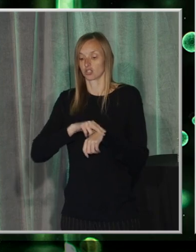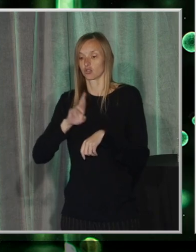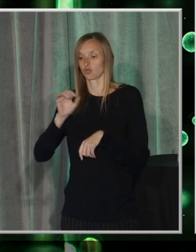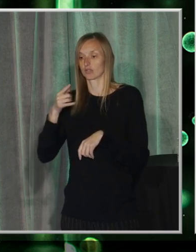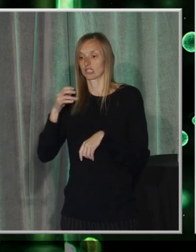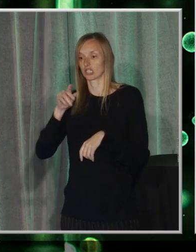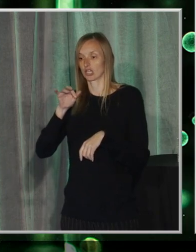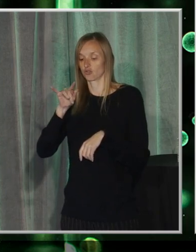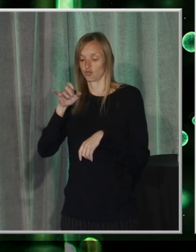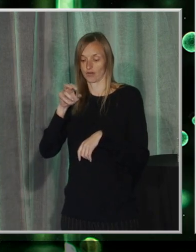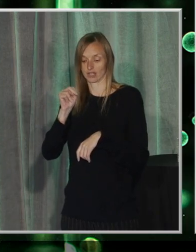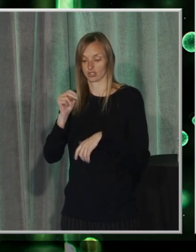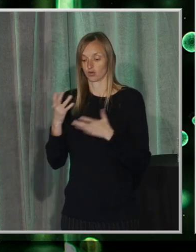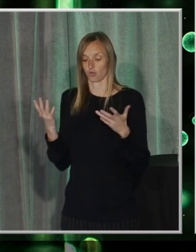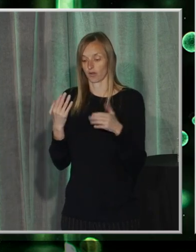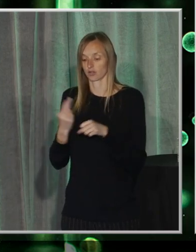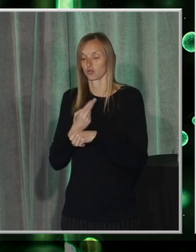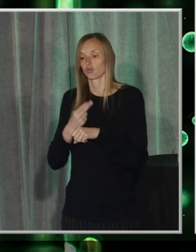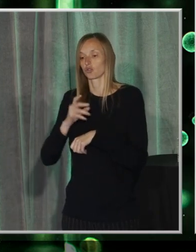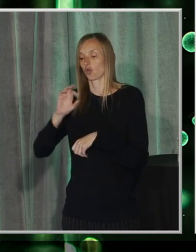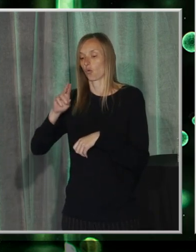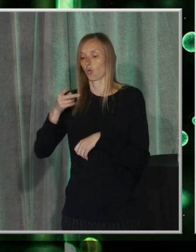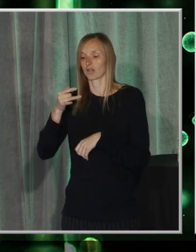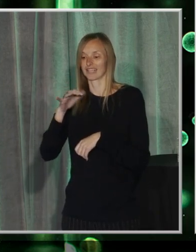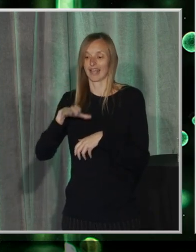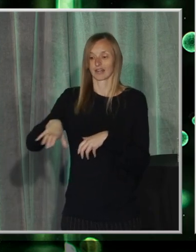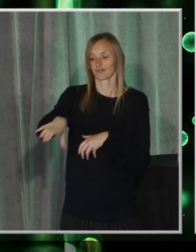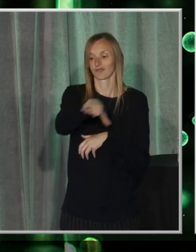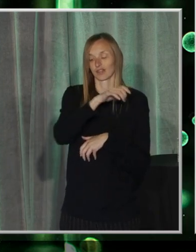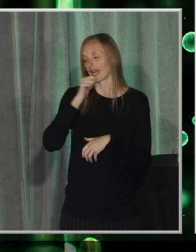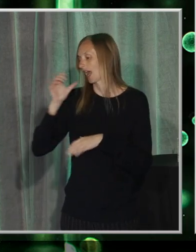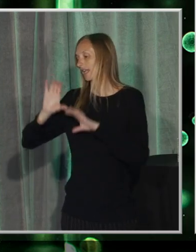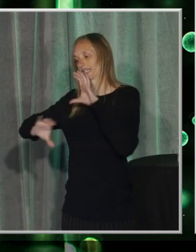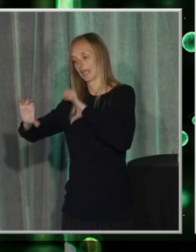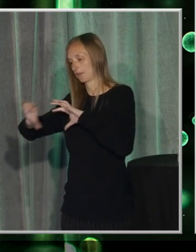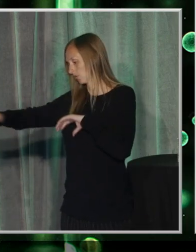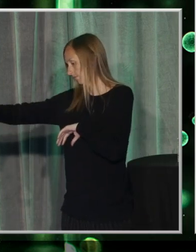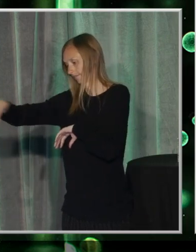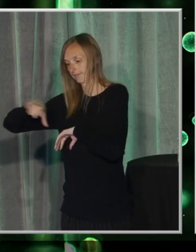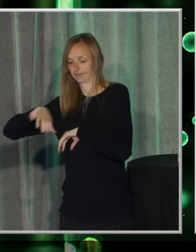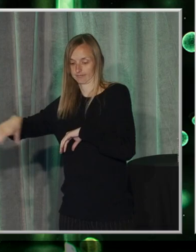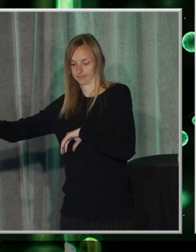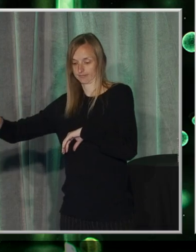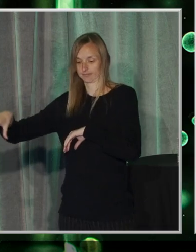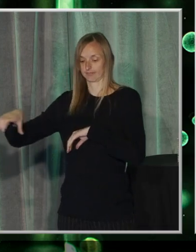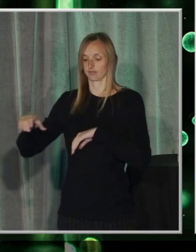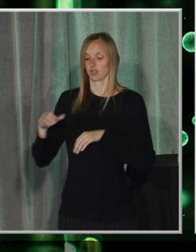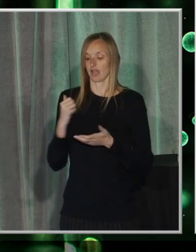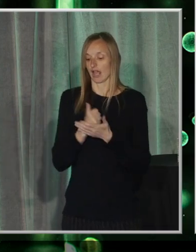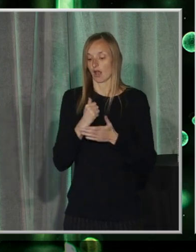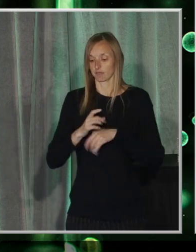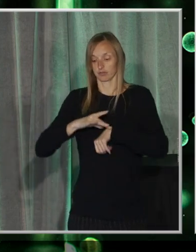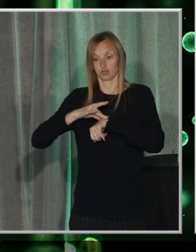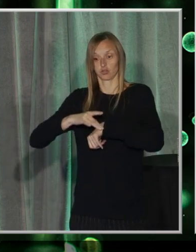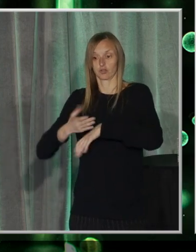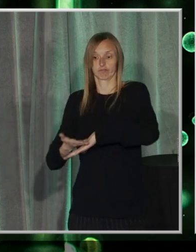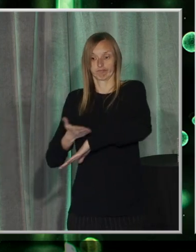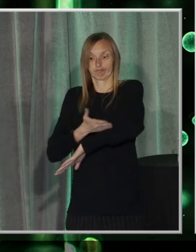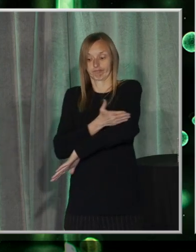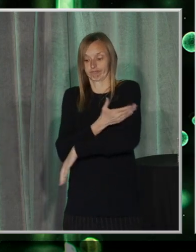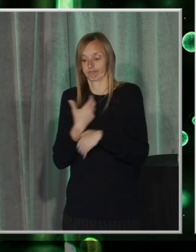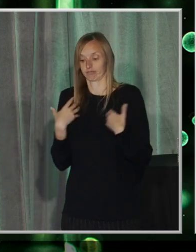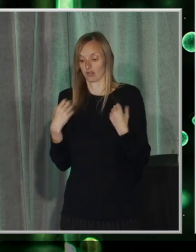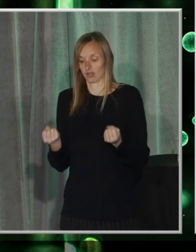regeneration by using organic fertilizer over chemical alternatives, aiding in ecological recovery